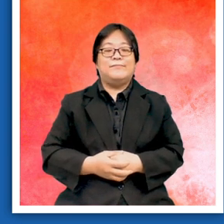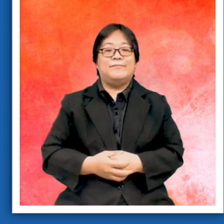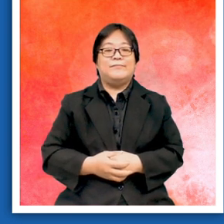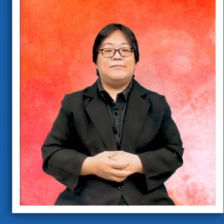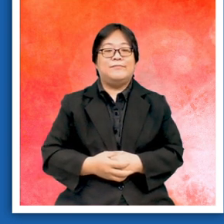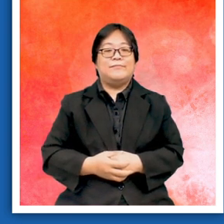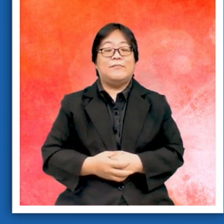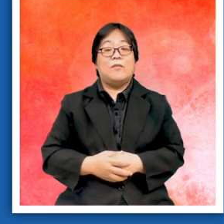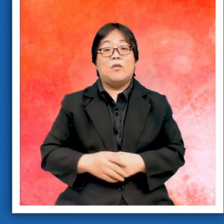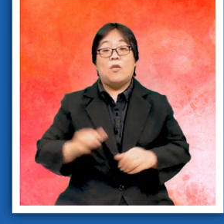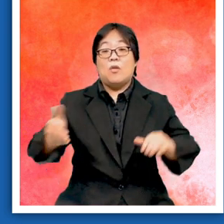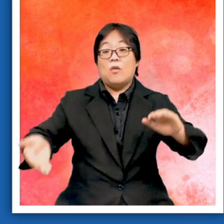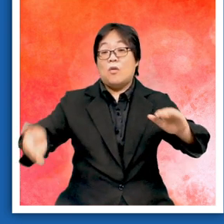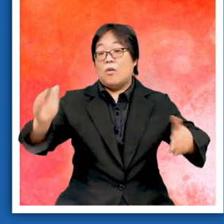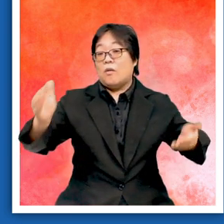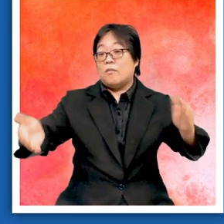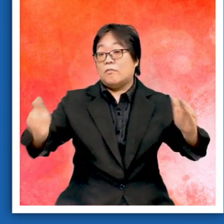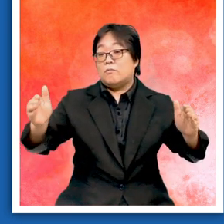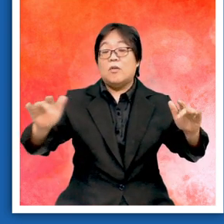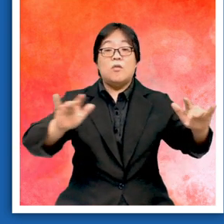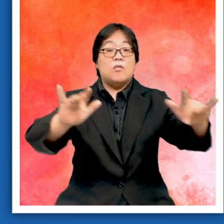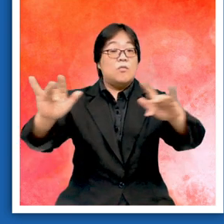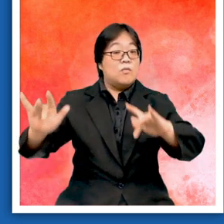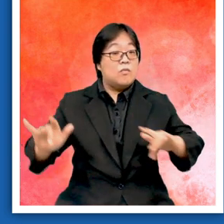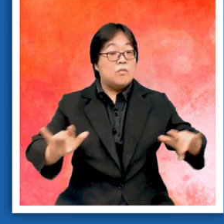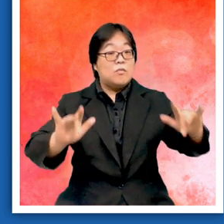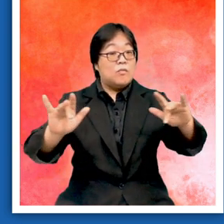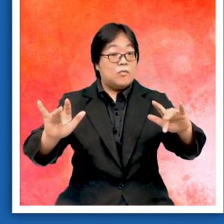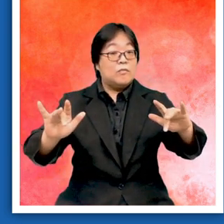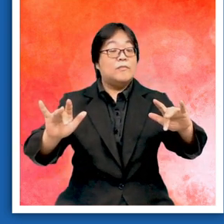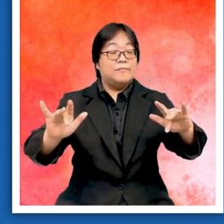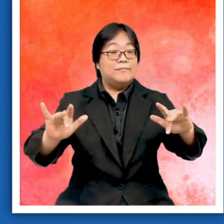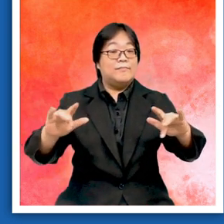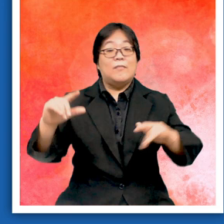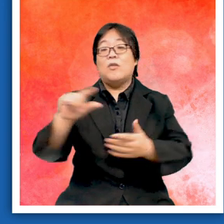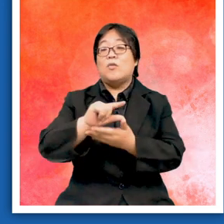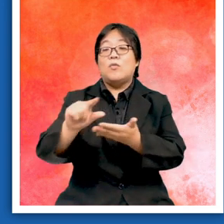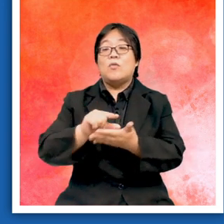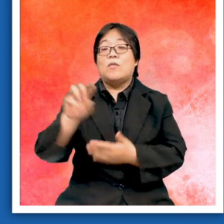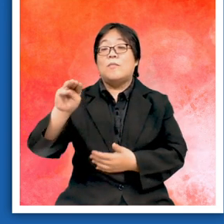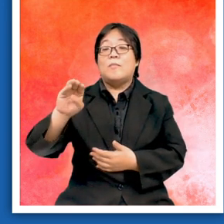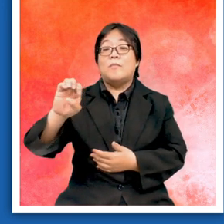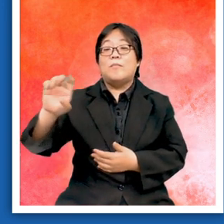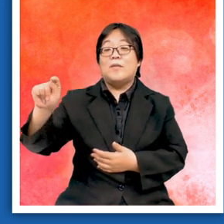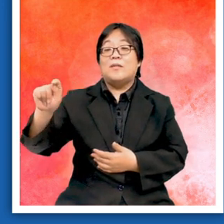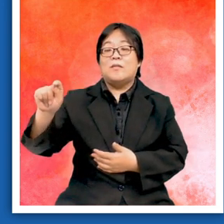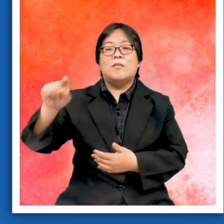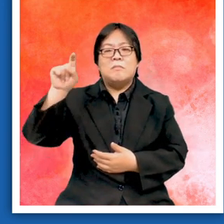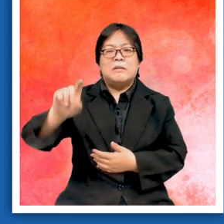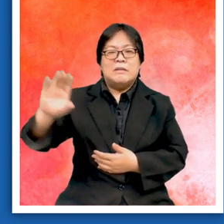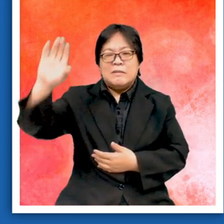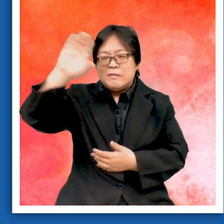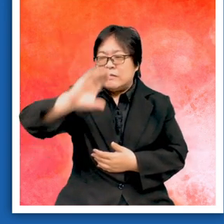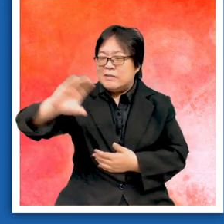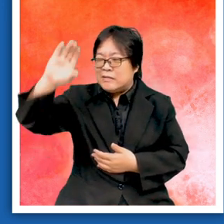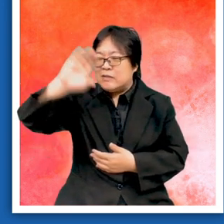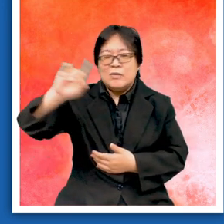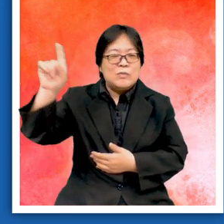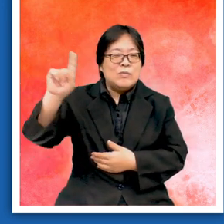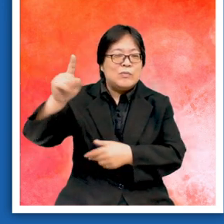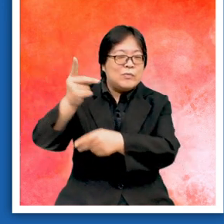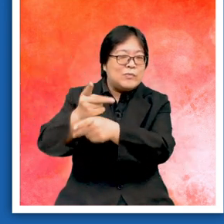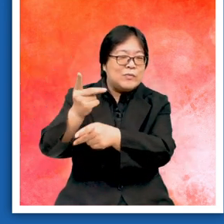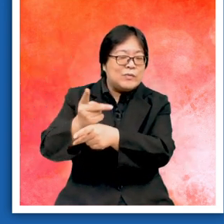So compare that with recording in Google Meet. You need to actually find the recording and it needs